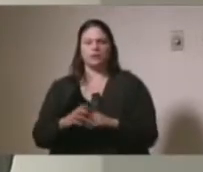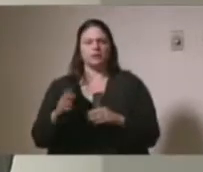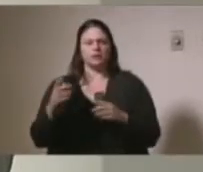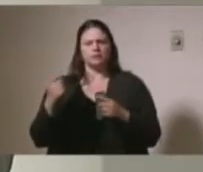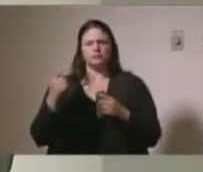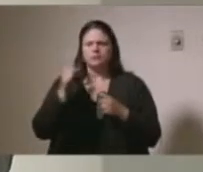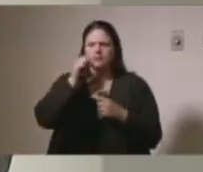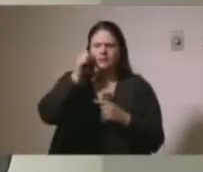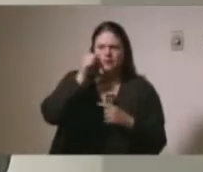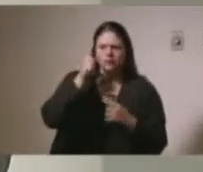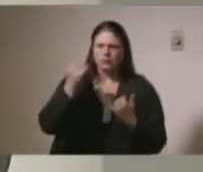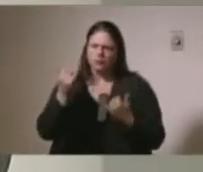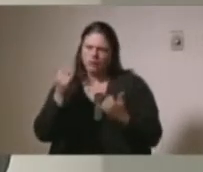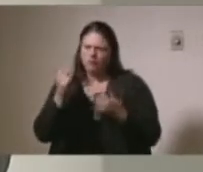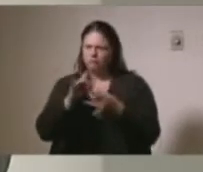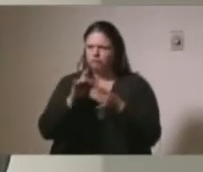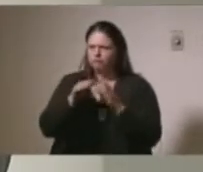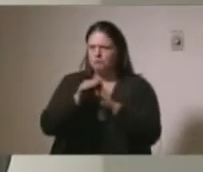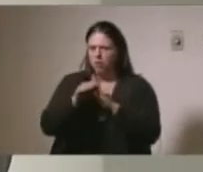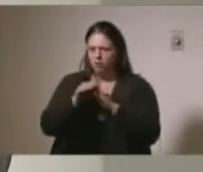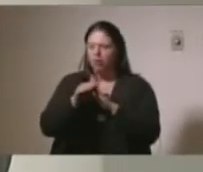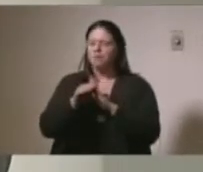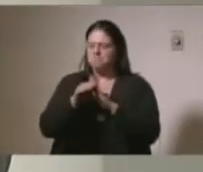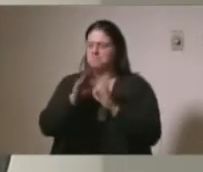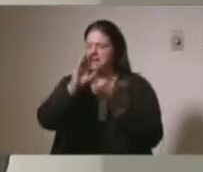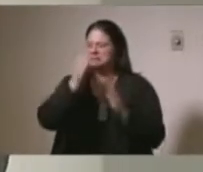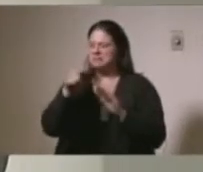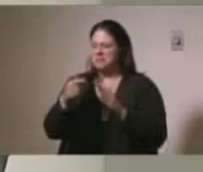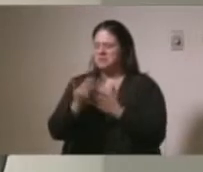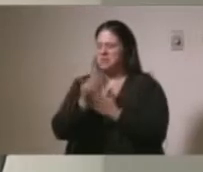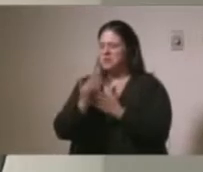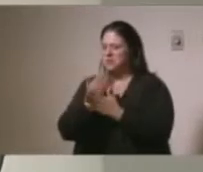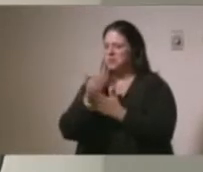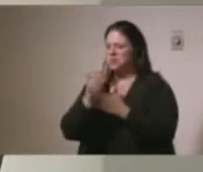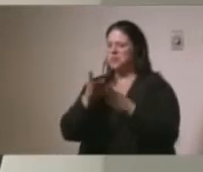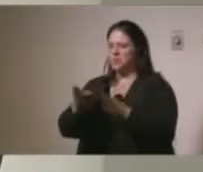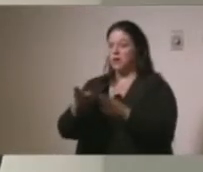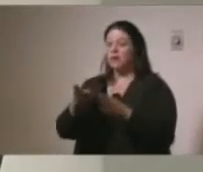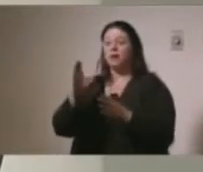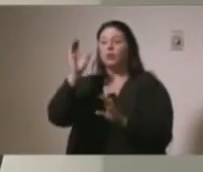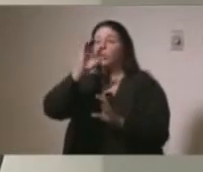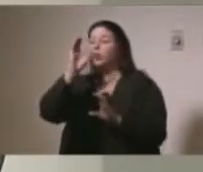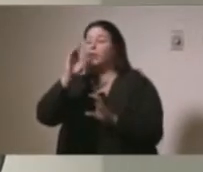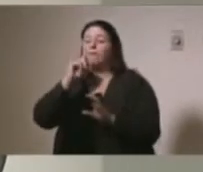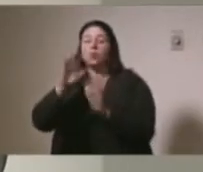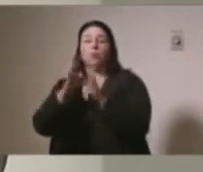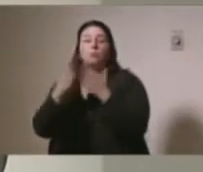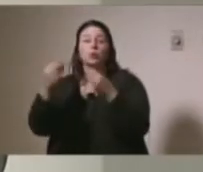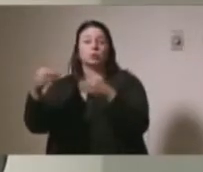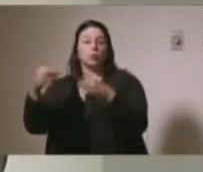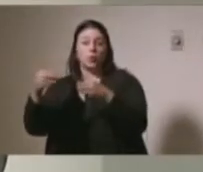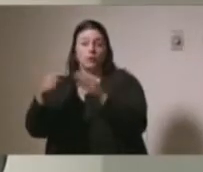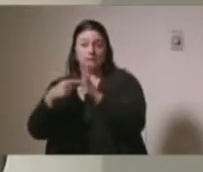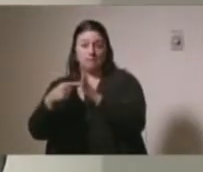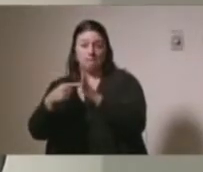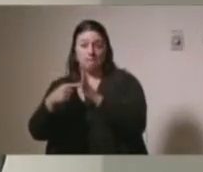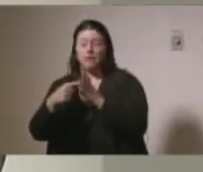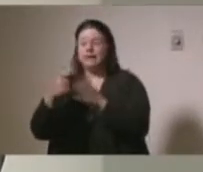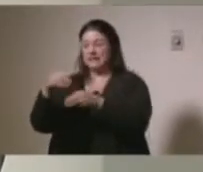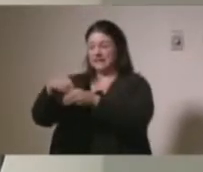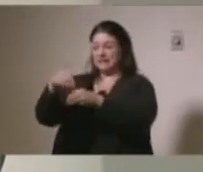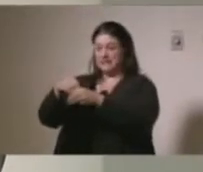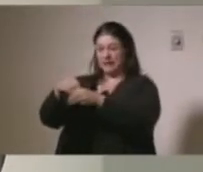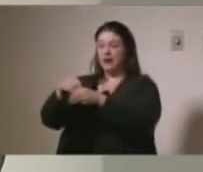last couple of days, similar. They'll find businesses like, for example, bookshops who'll have a bank in